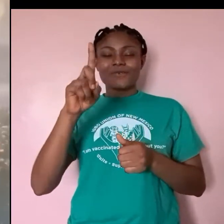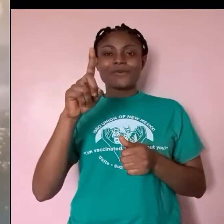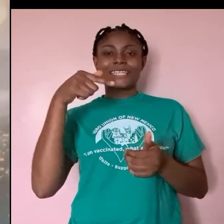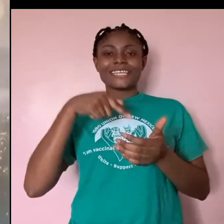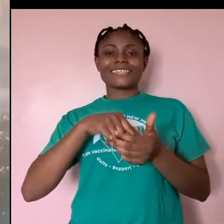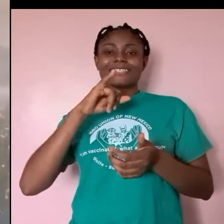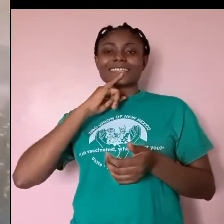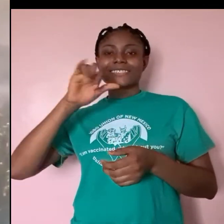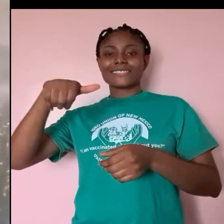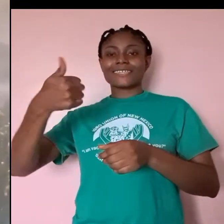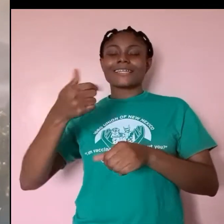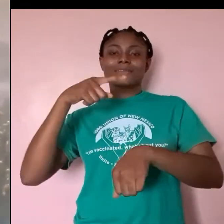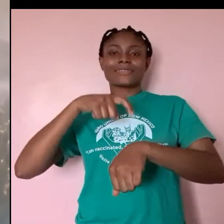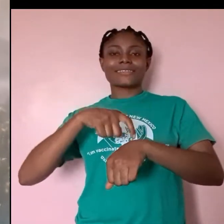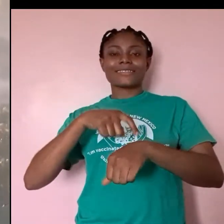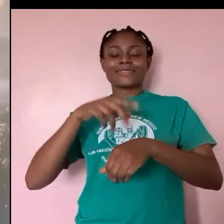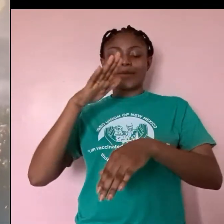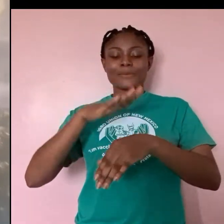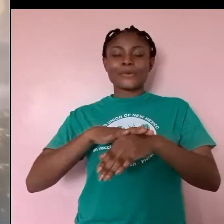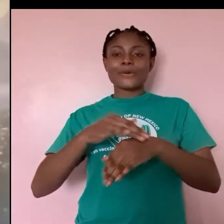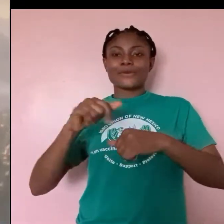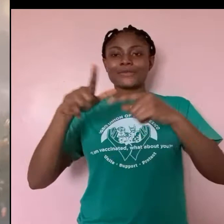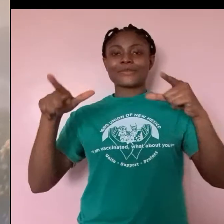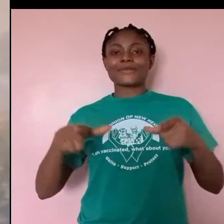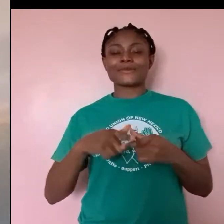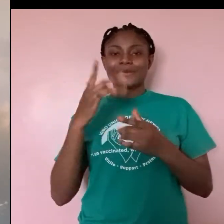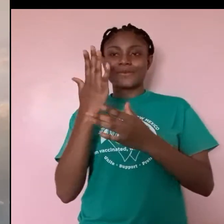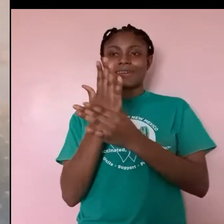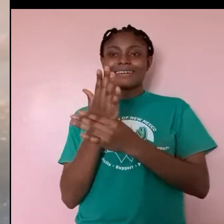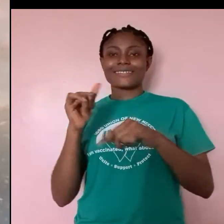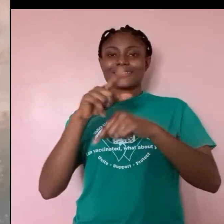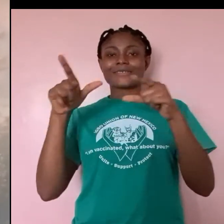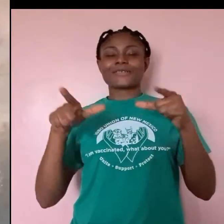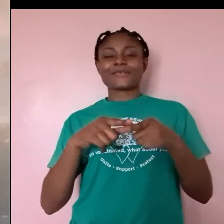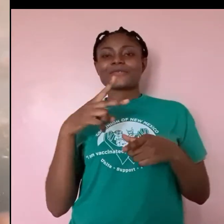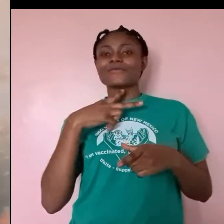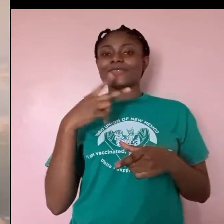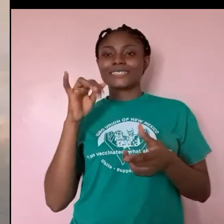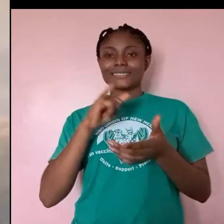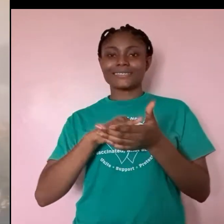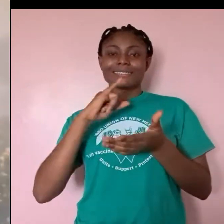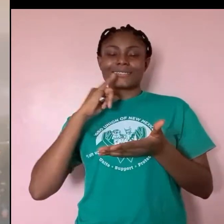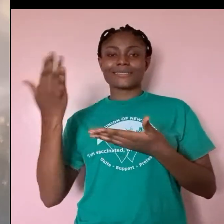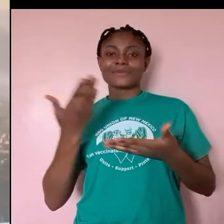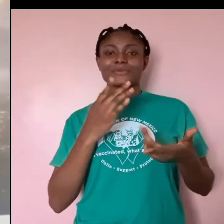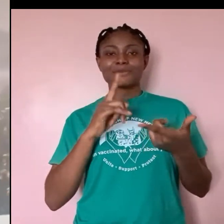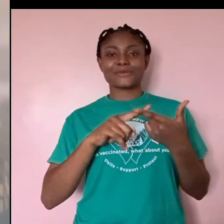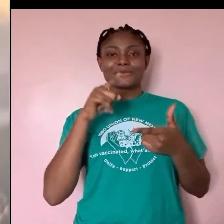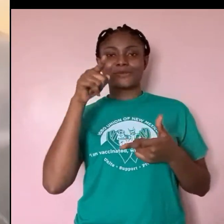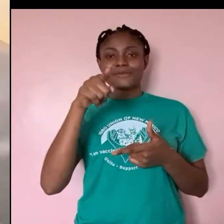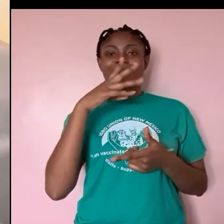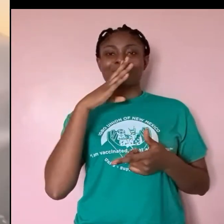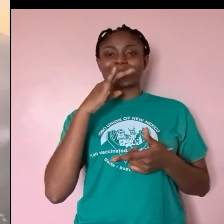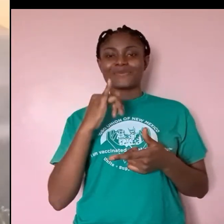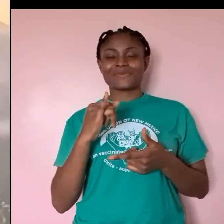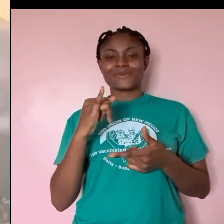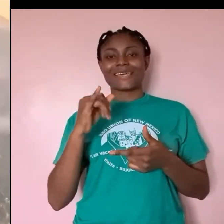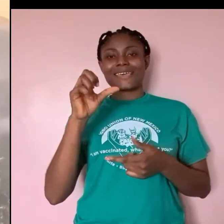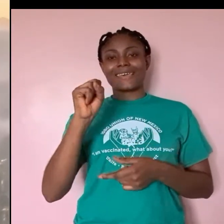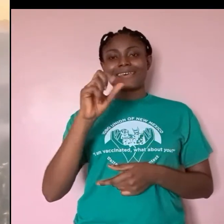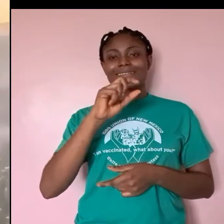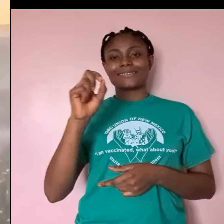This is another moment on Indigenous Science, the Indigenous Voices, that is brought to you by Save the Deaf and Endangered